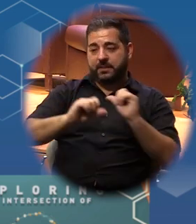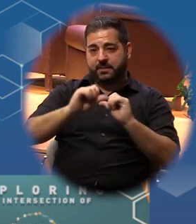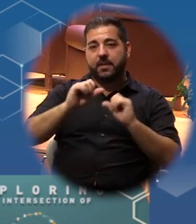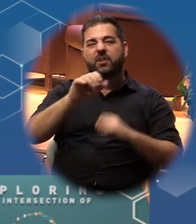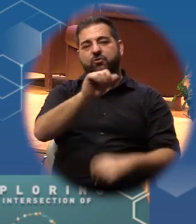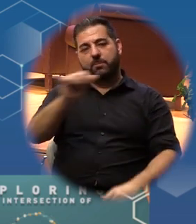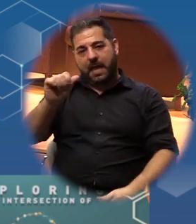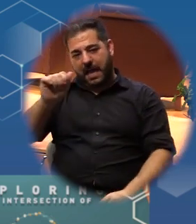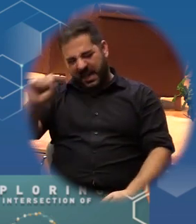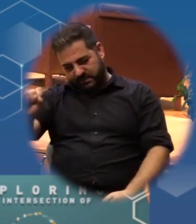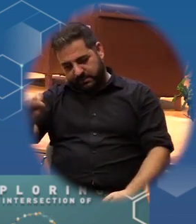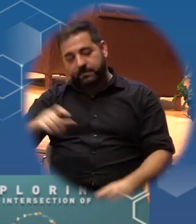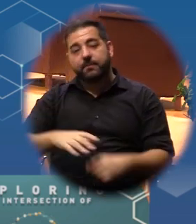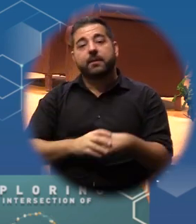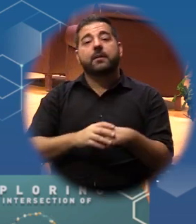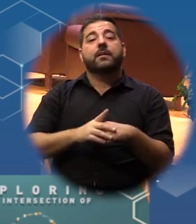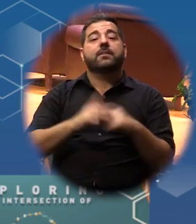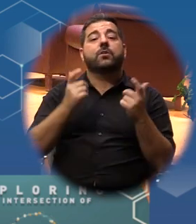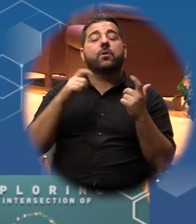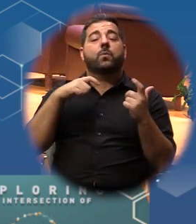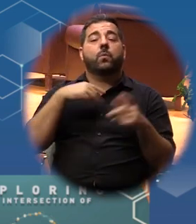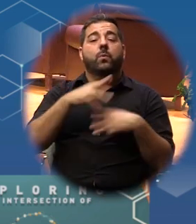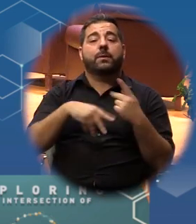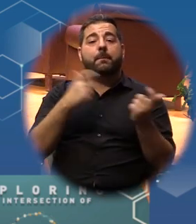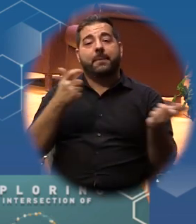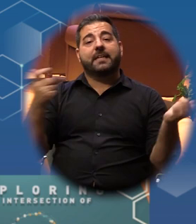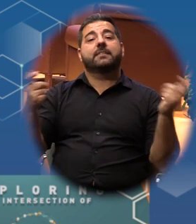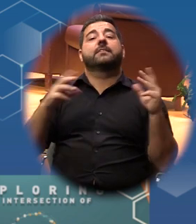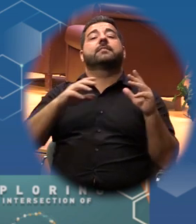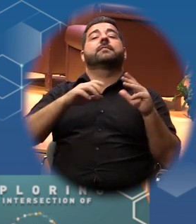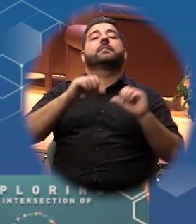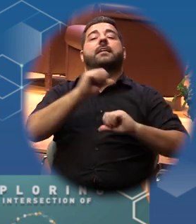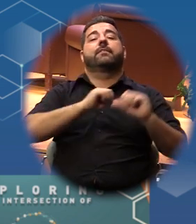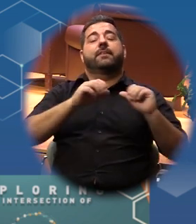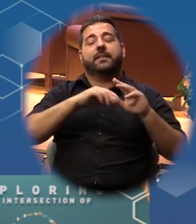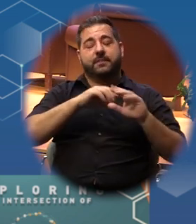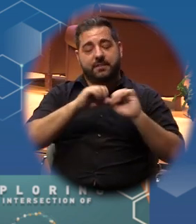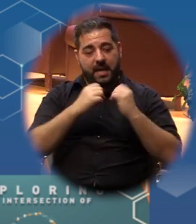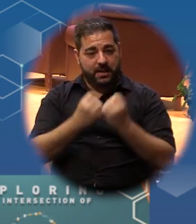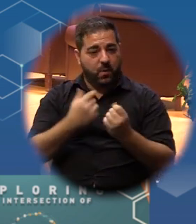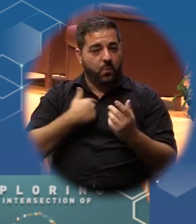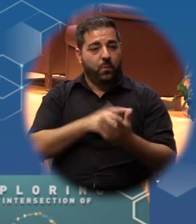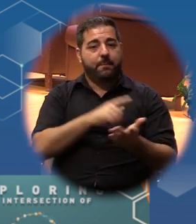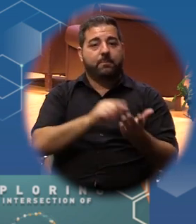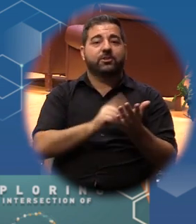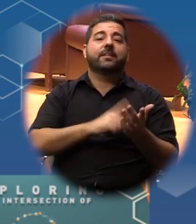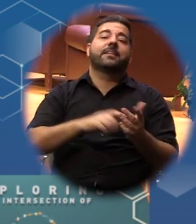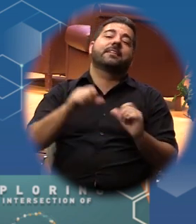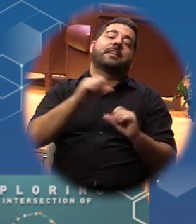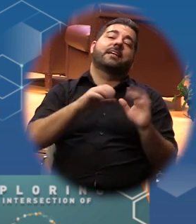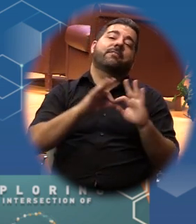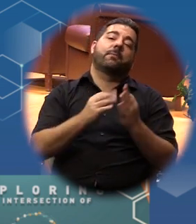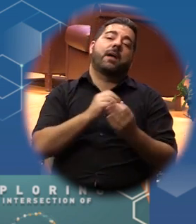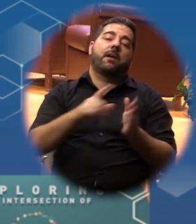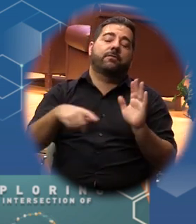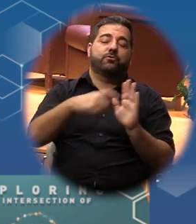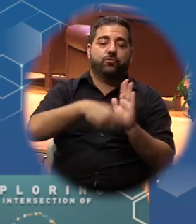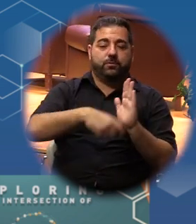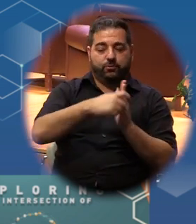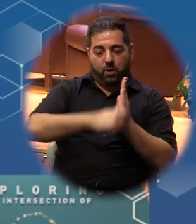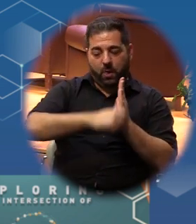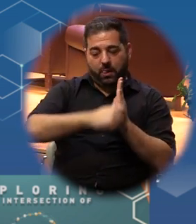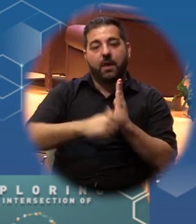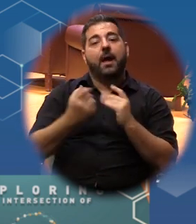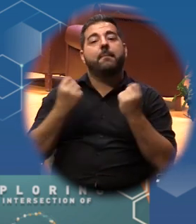world's largest general scientific society. AAAS is the publisher of the Science family of journals, and in addition, has